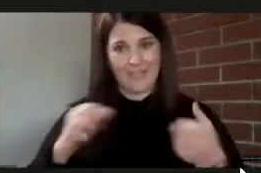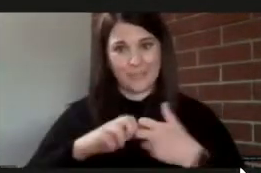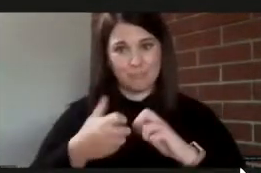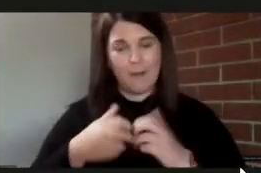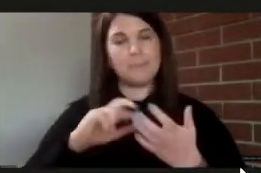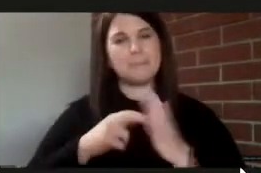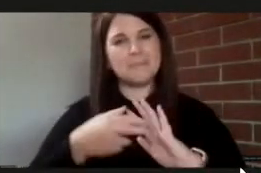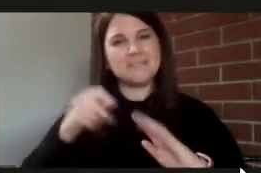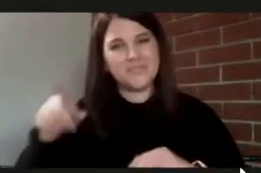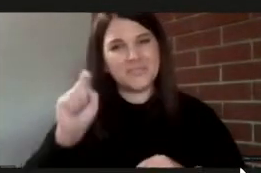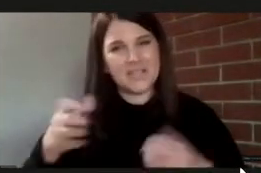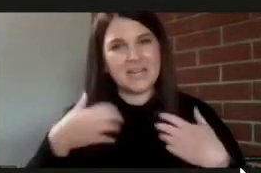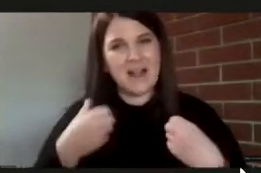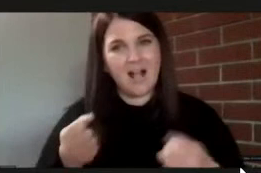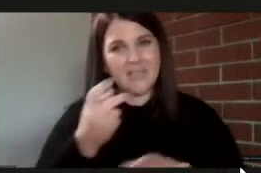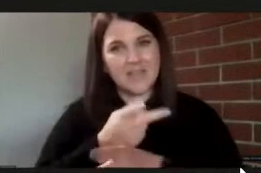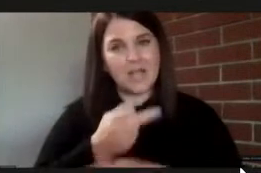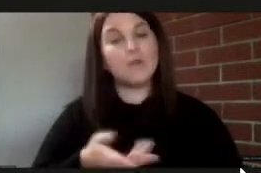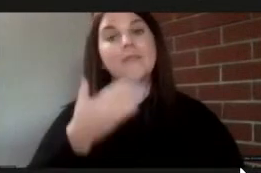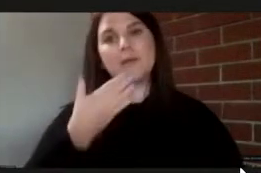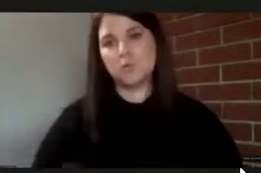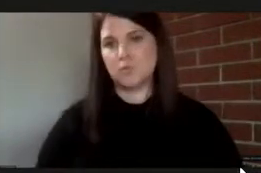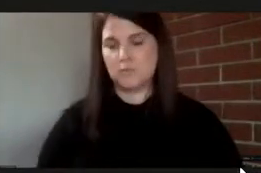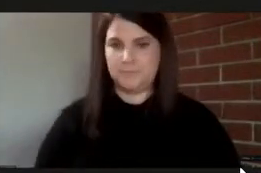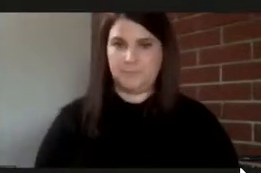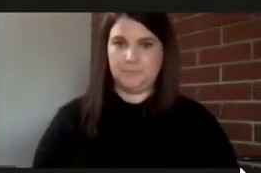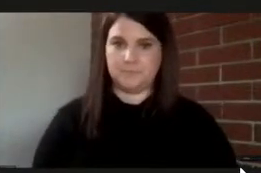care. Thank you.